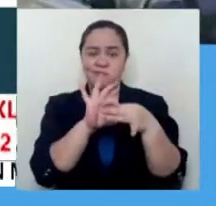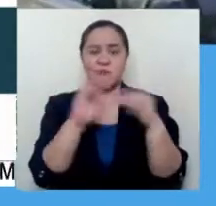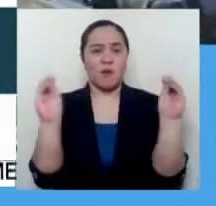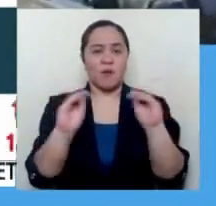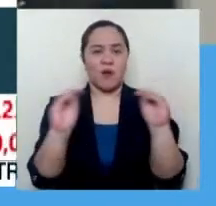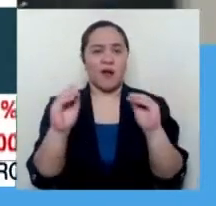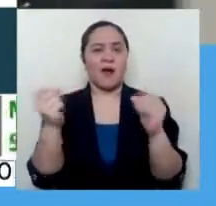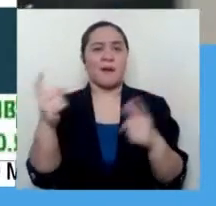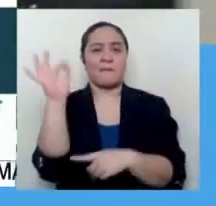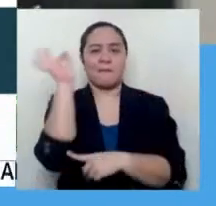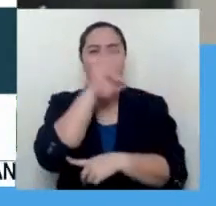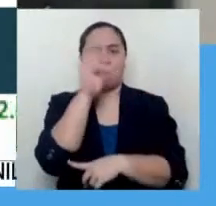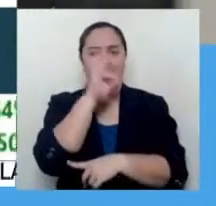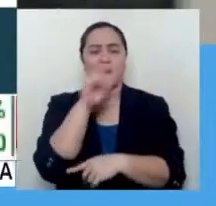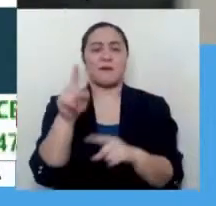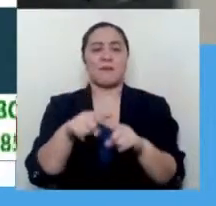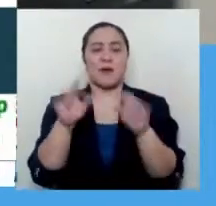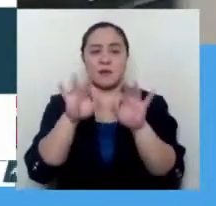lang po tayo sa